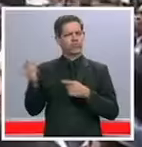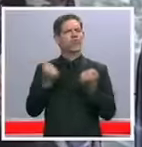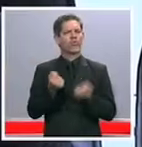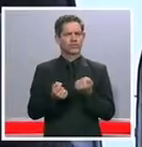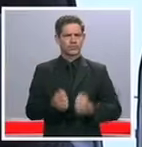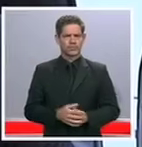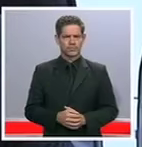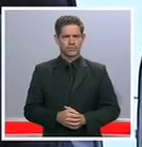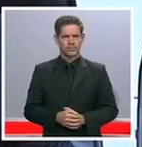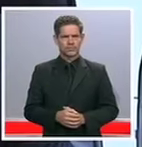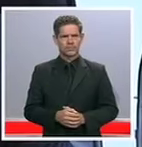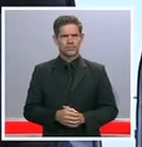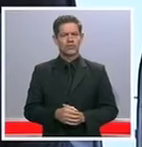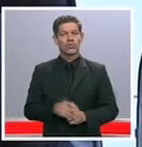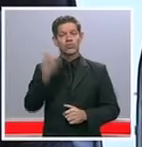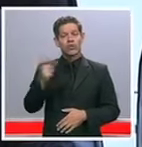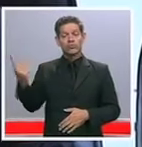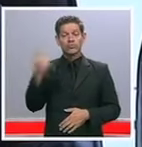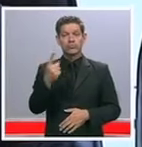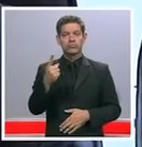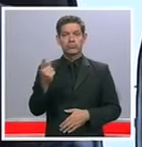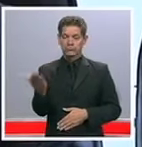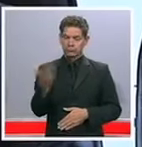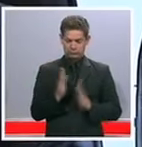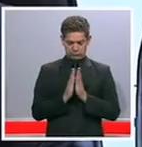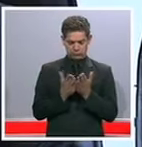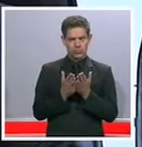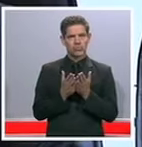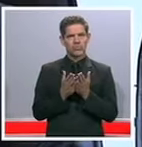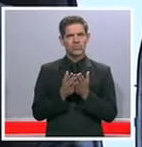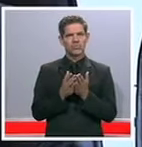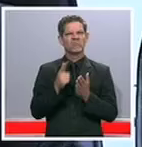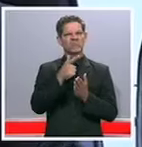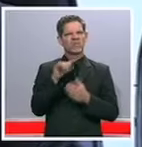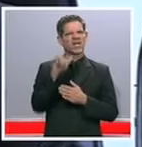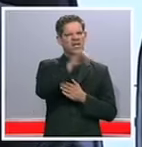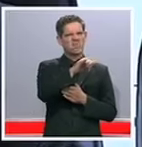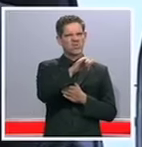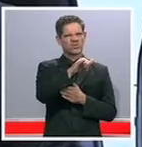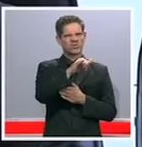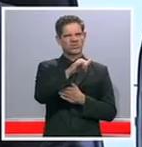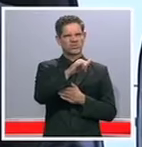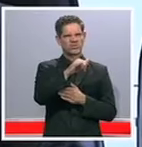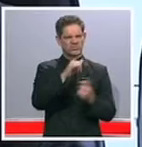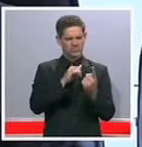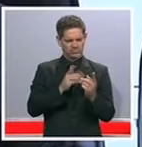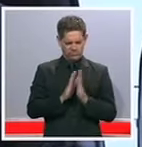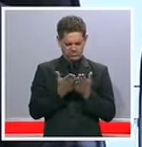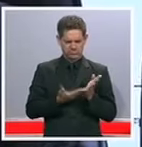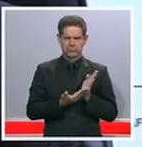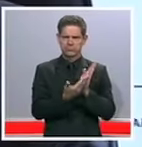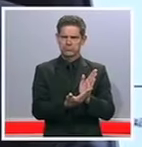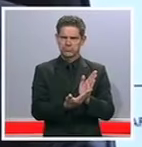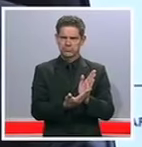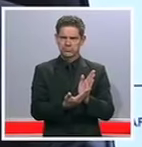actions. The document he produced at the immigration counter, the world passport,